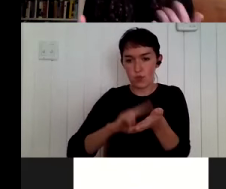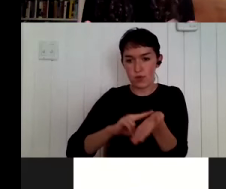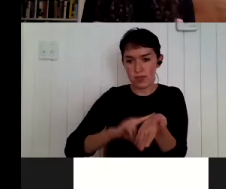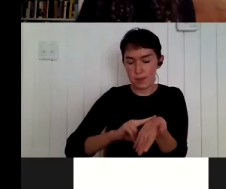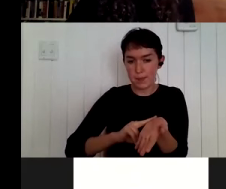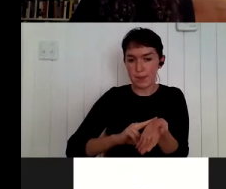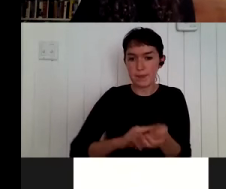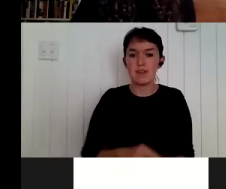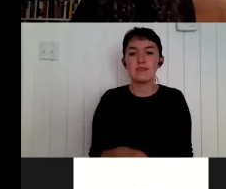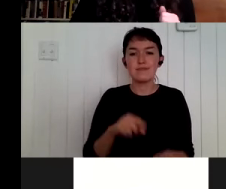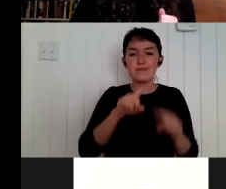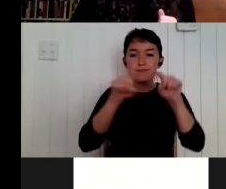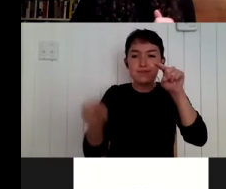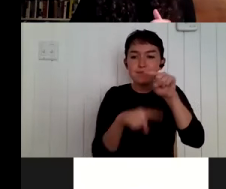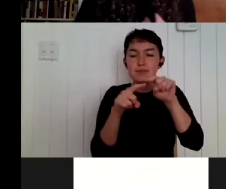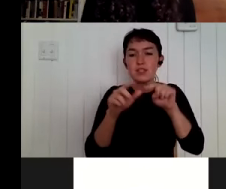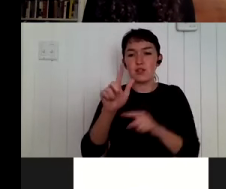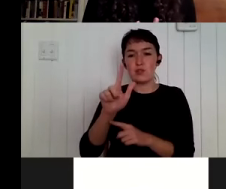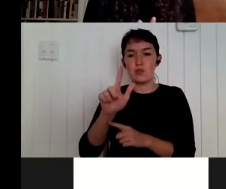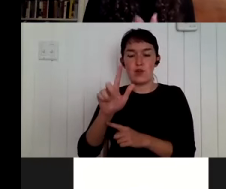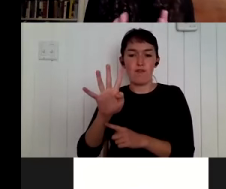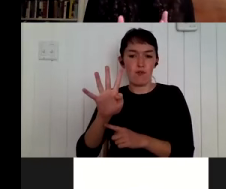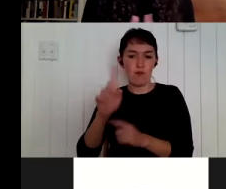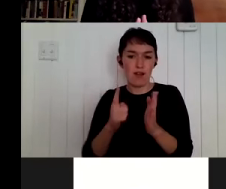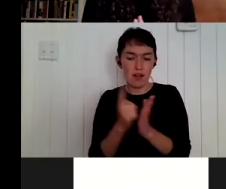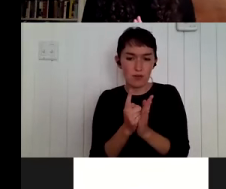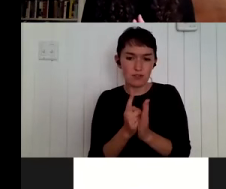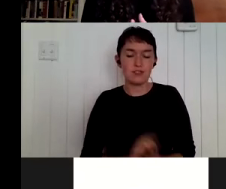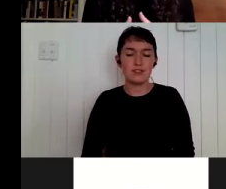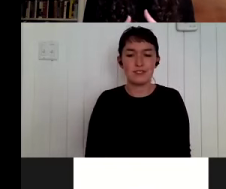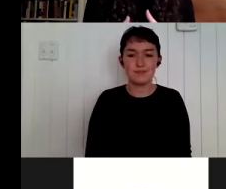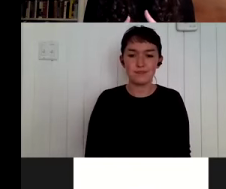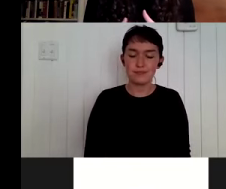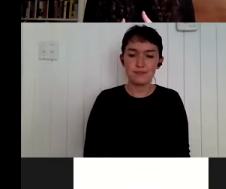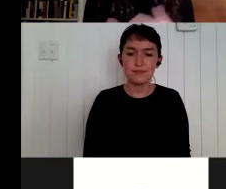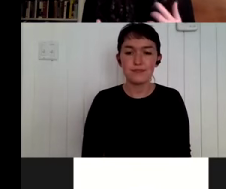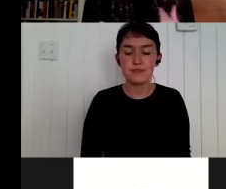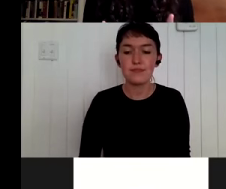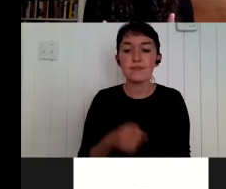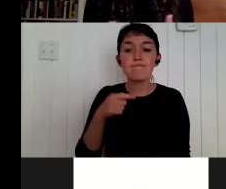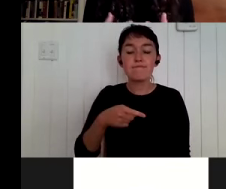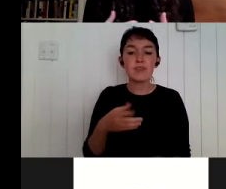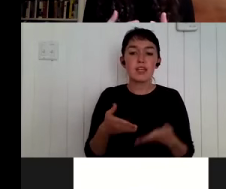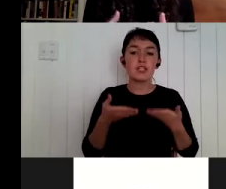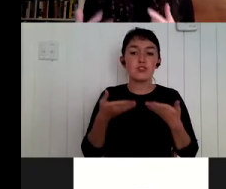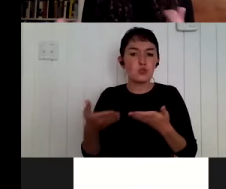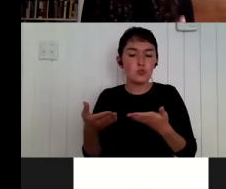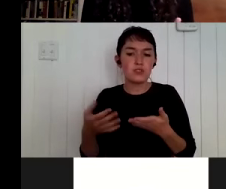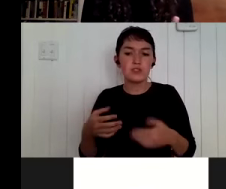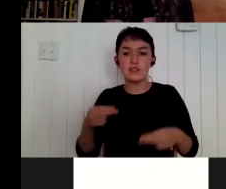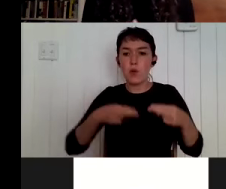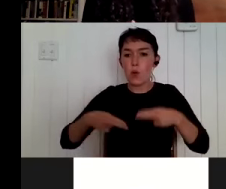sleep patterns. Circadian rhythms can influence the production of hormones like melatonin, which helps